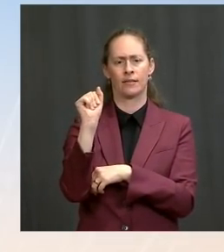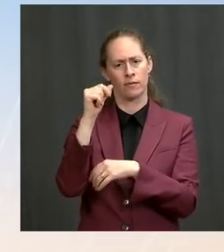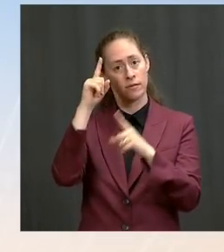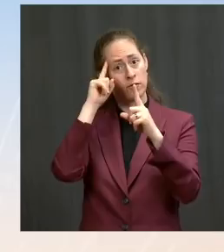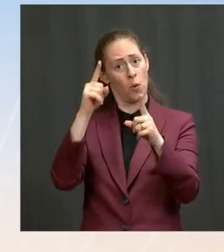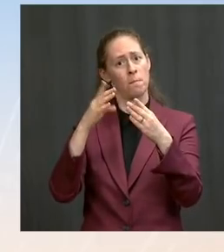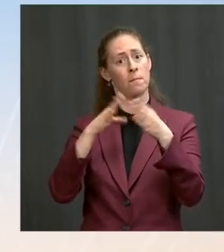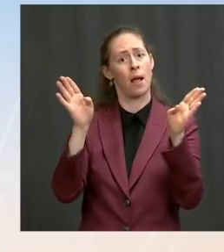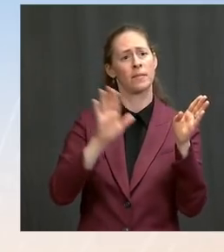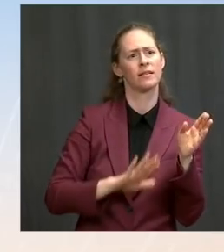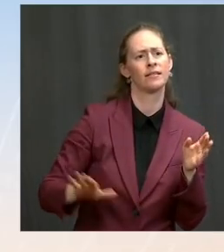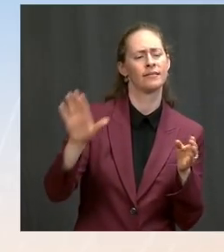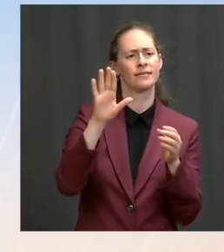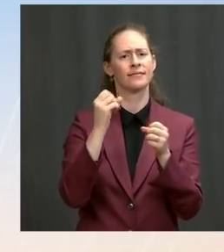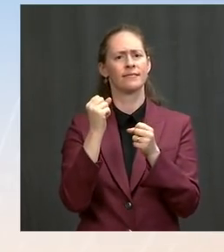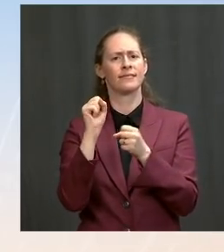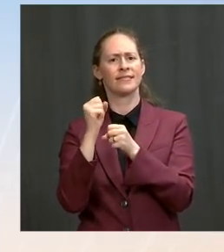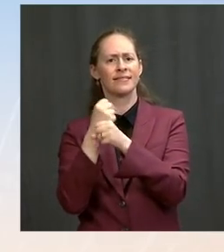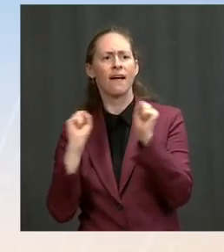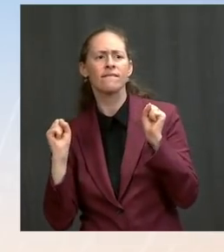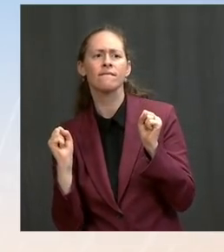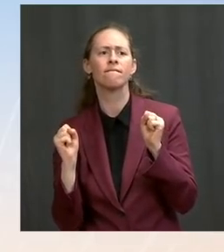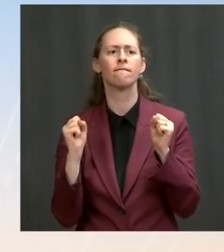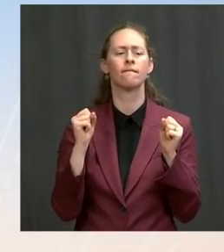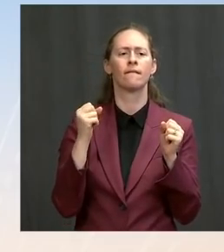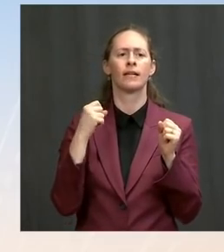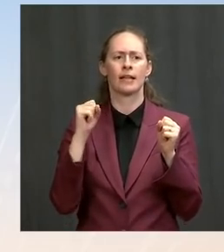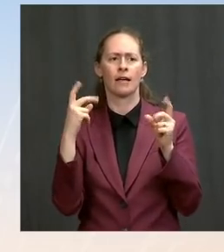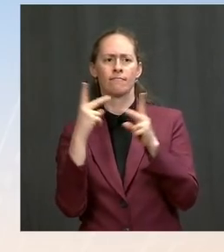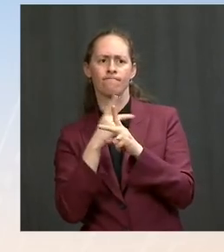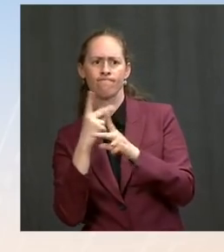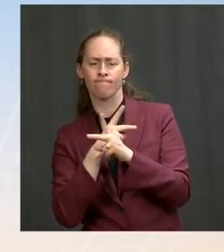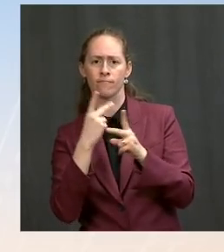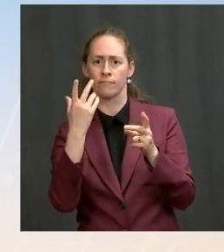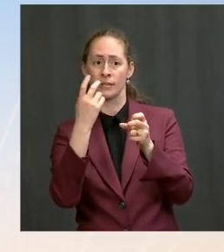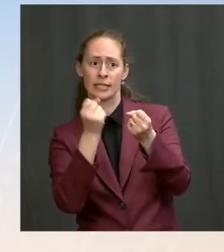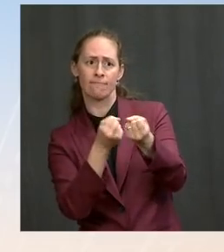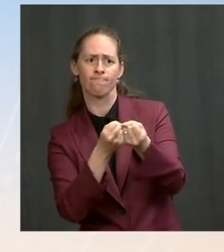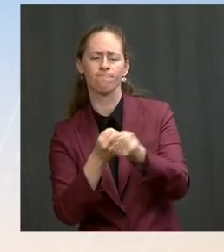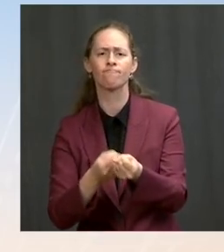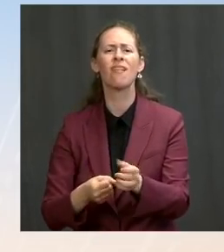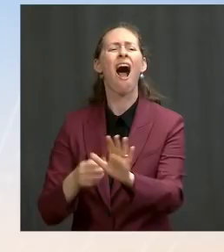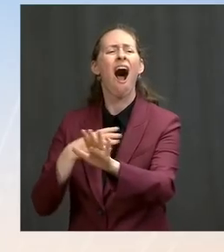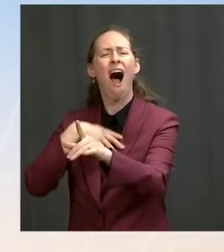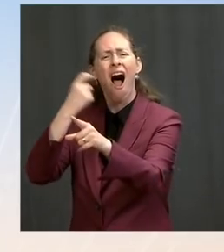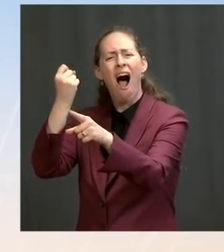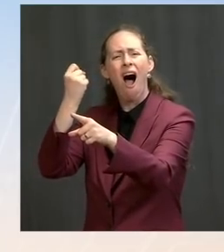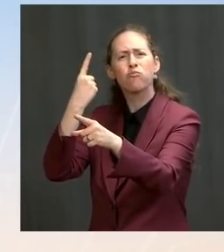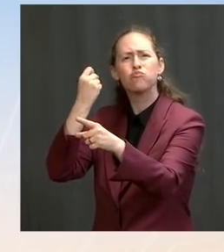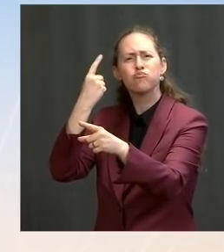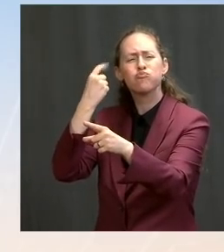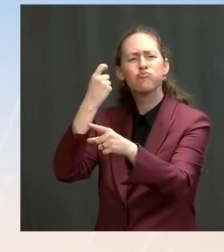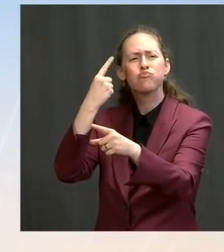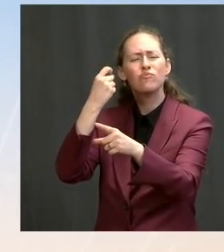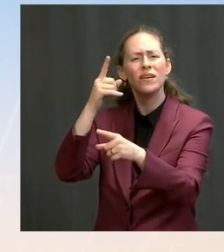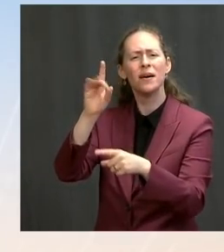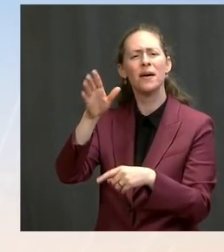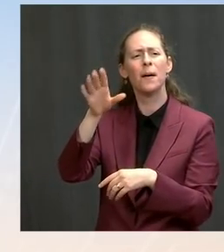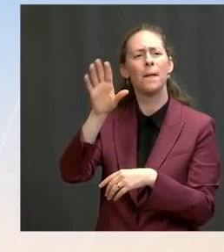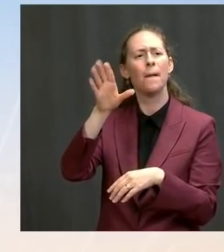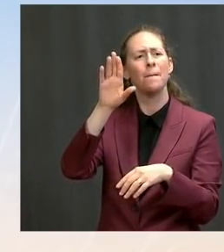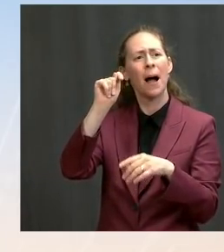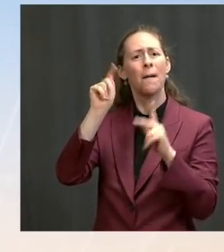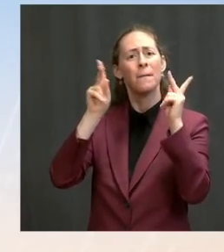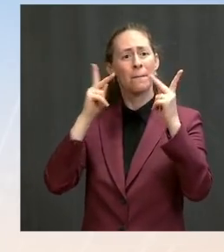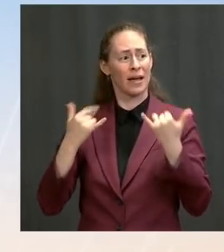to lean in on our enforcement. Well, I understand that, but in response to what Steve was saying, there are those who are rural and